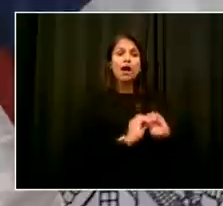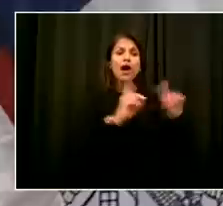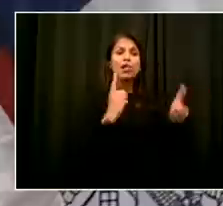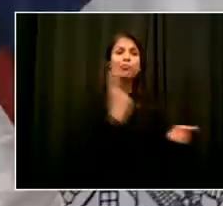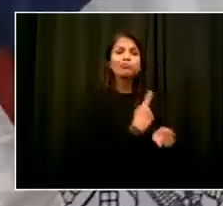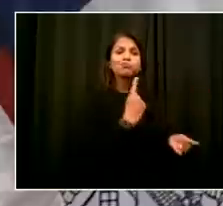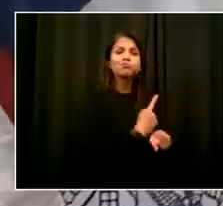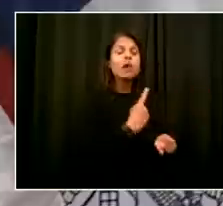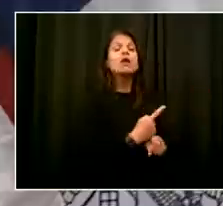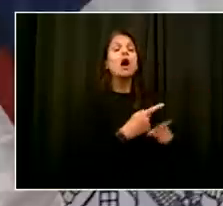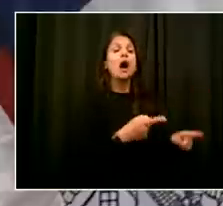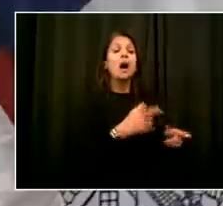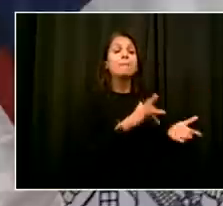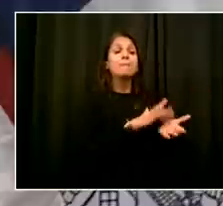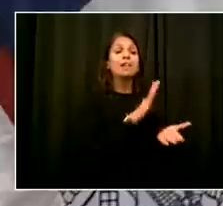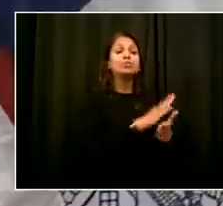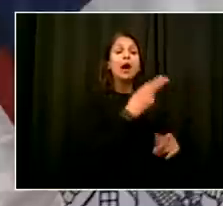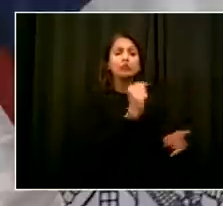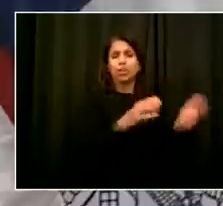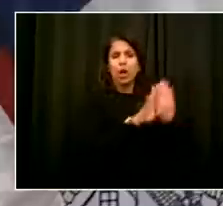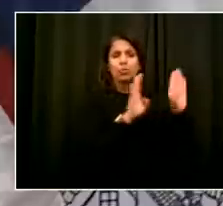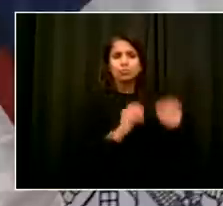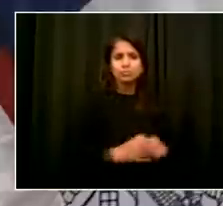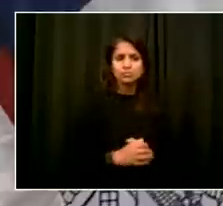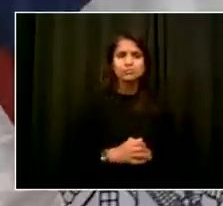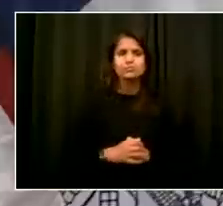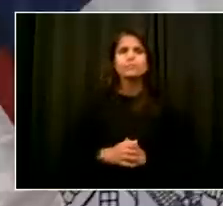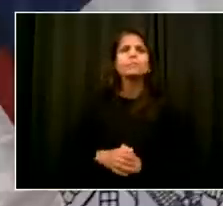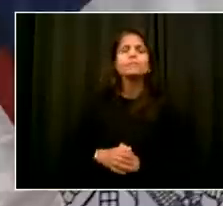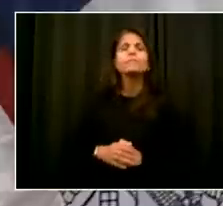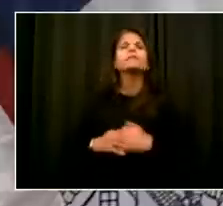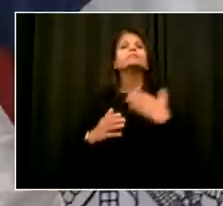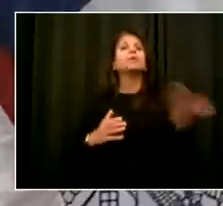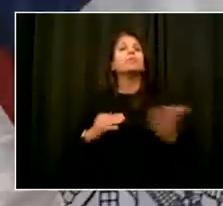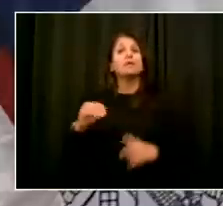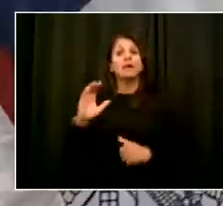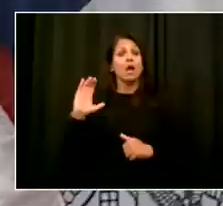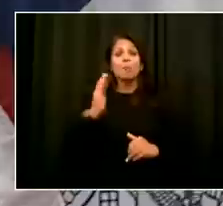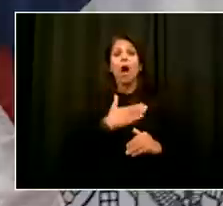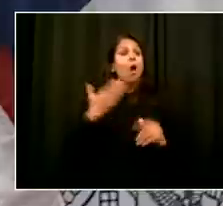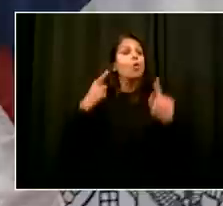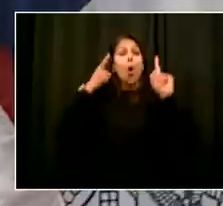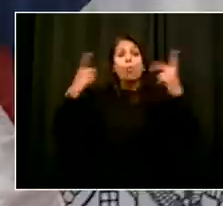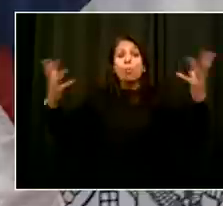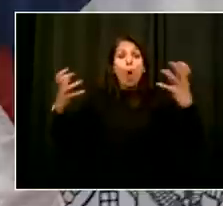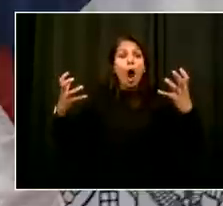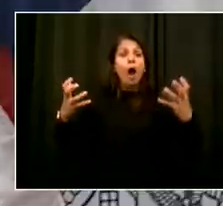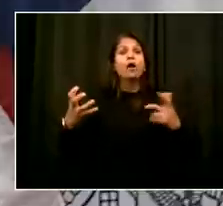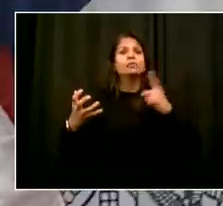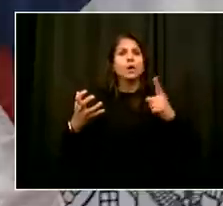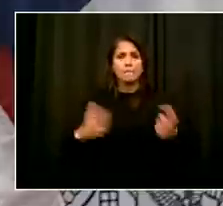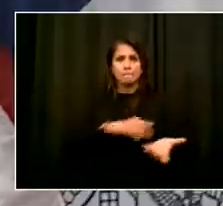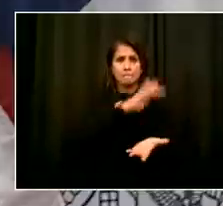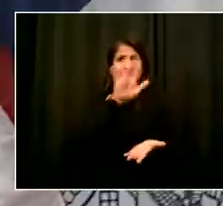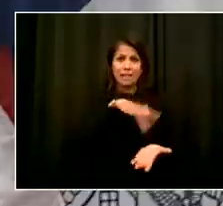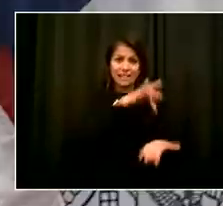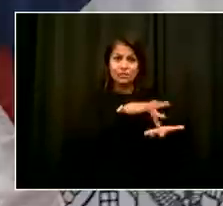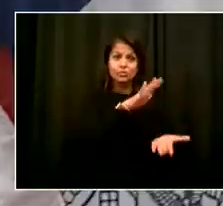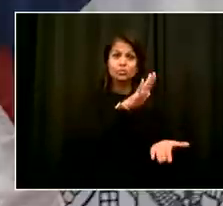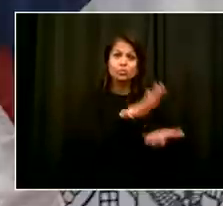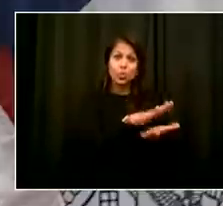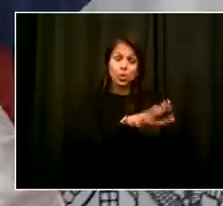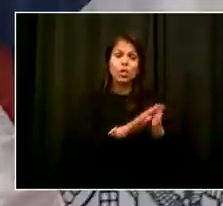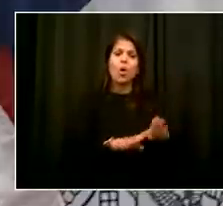emphasize our goal is to open up middle school first as quickly as we can. I think realistically, as I've said, that's not in the next few weeks, but I do